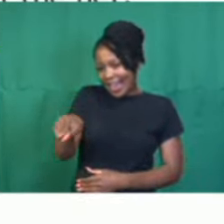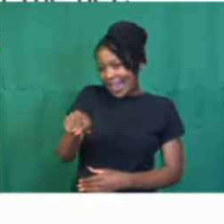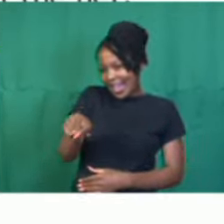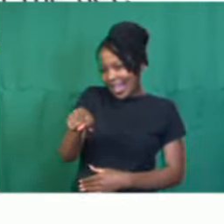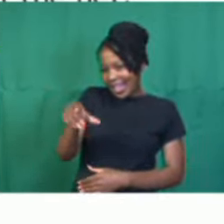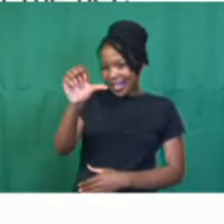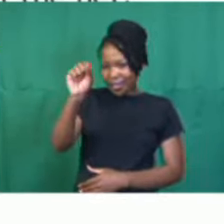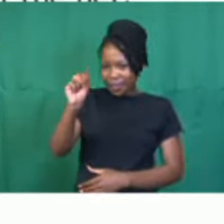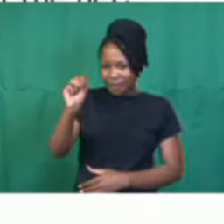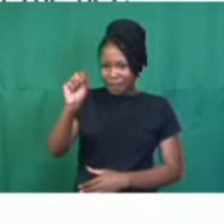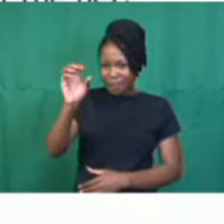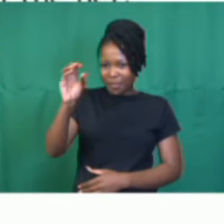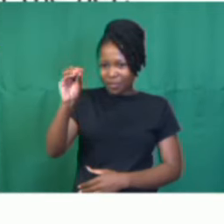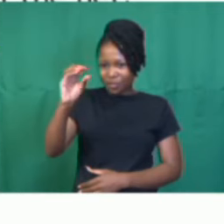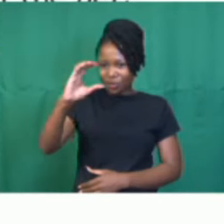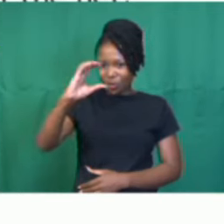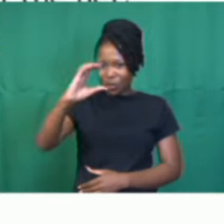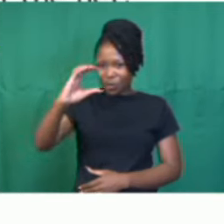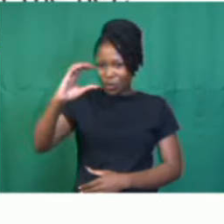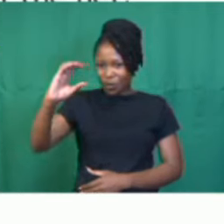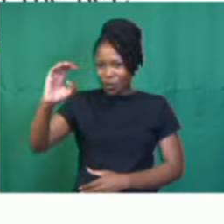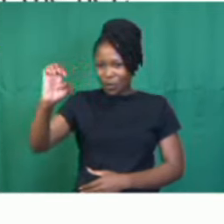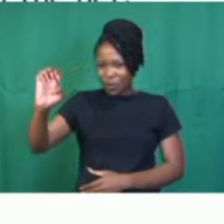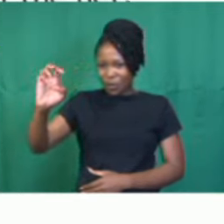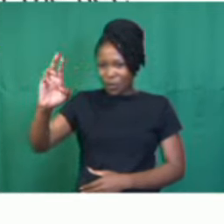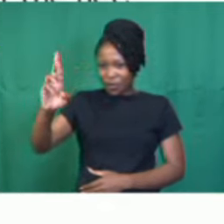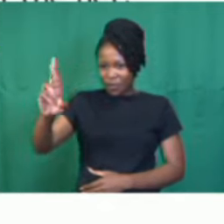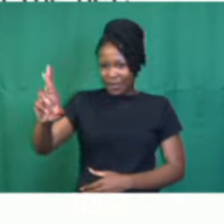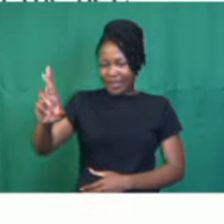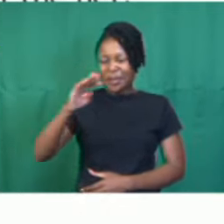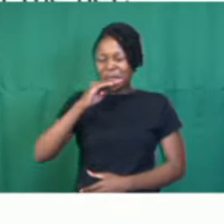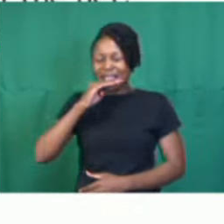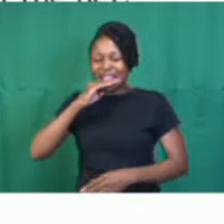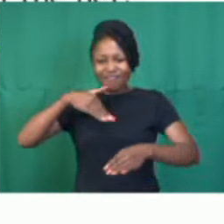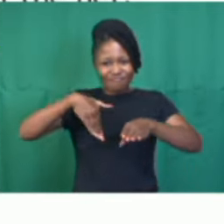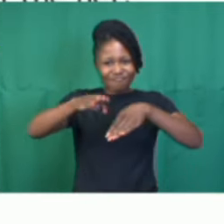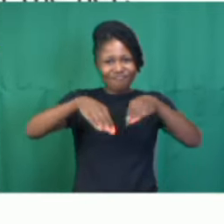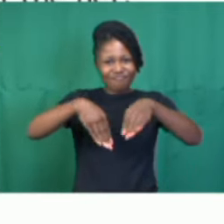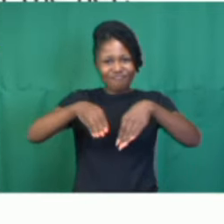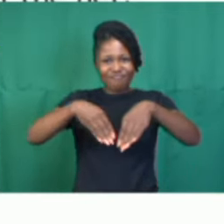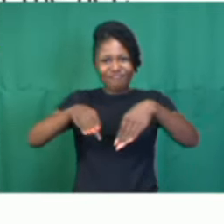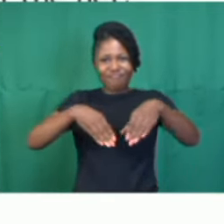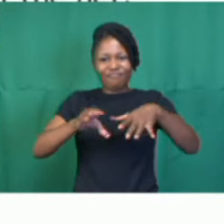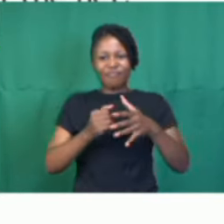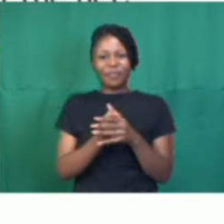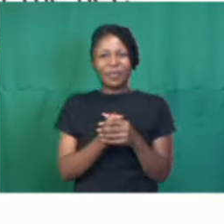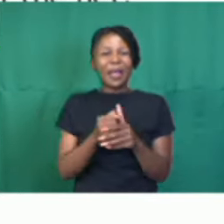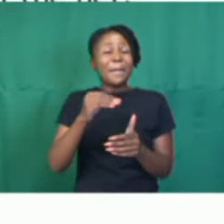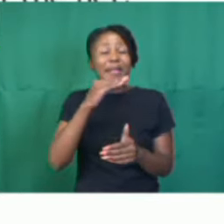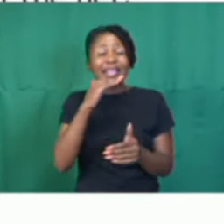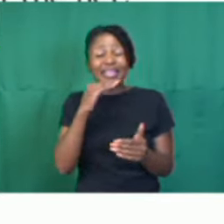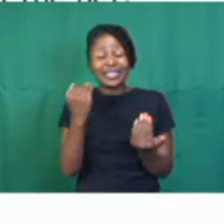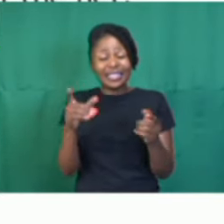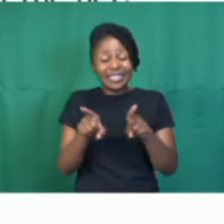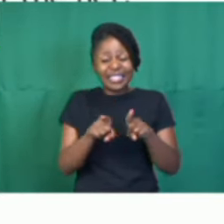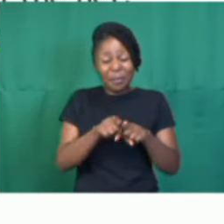here because of the choice of words, of the diction, and of the structures that the writer has decided to